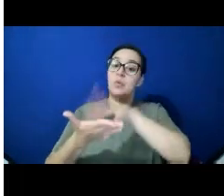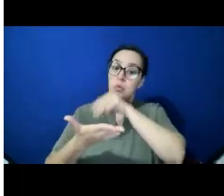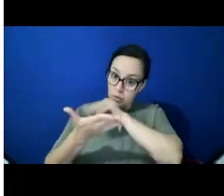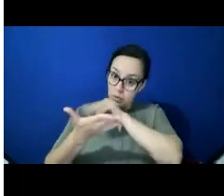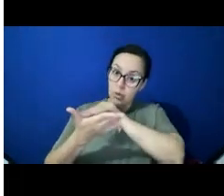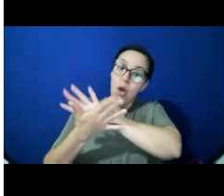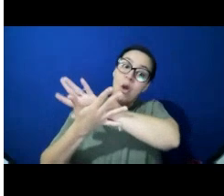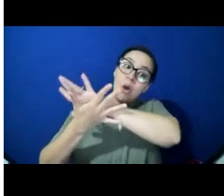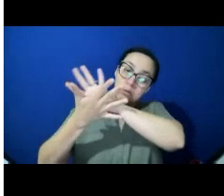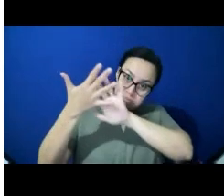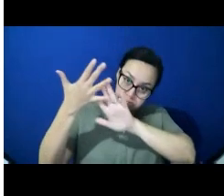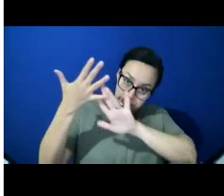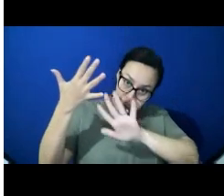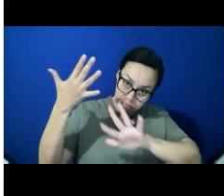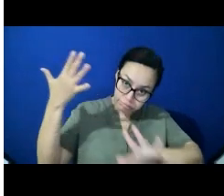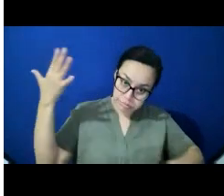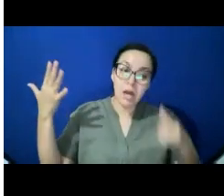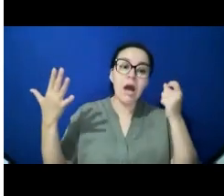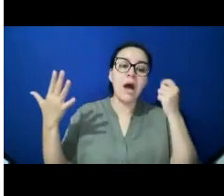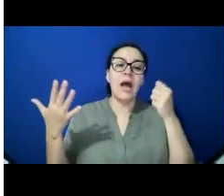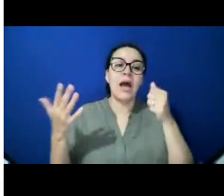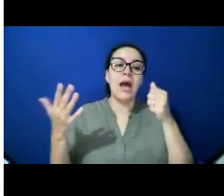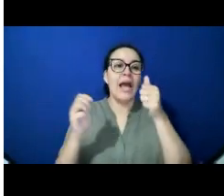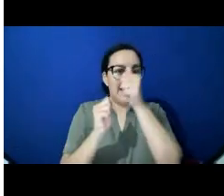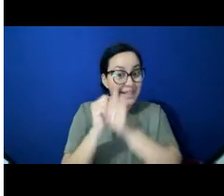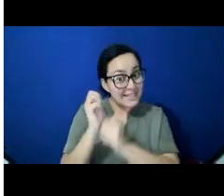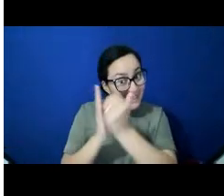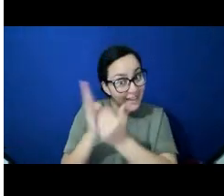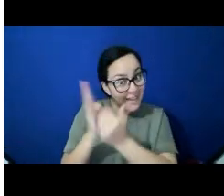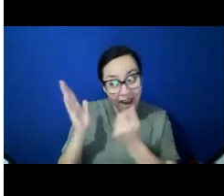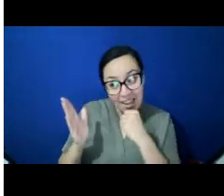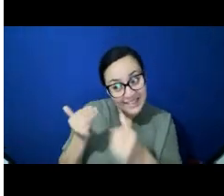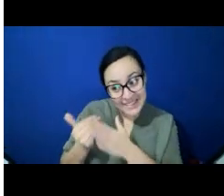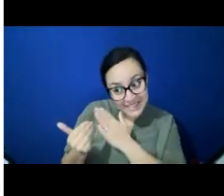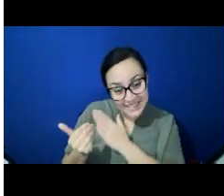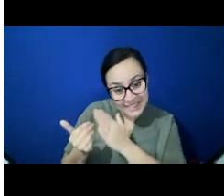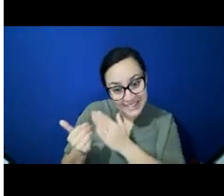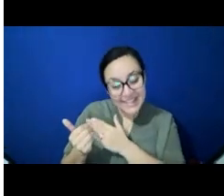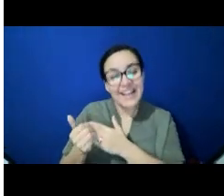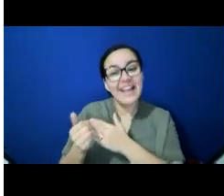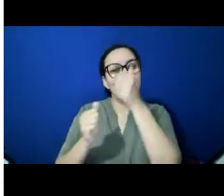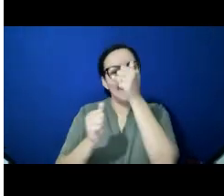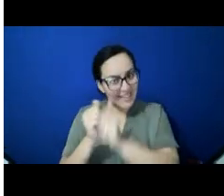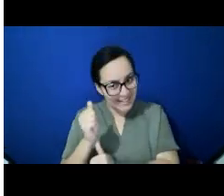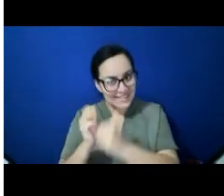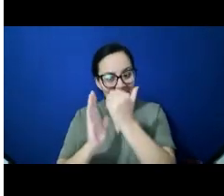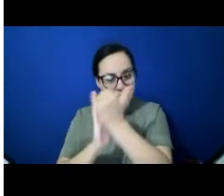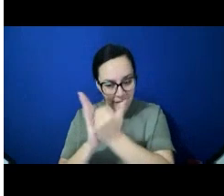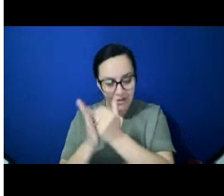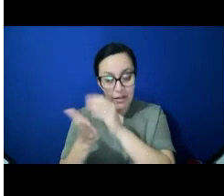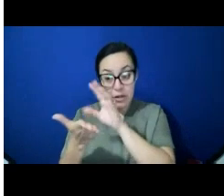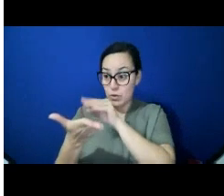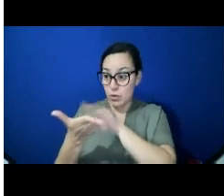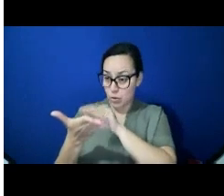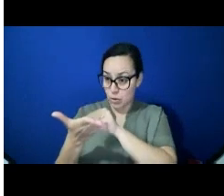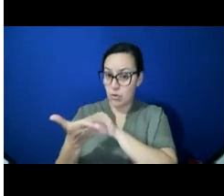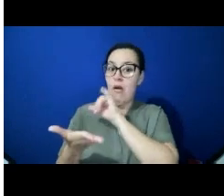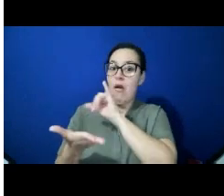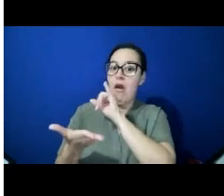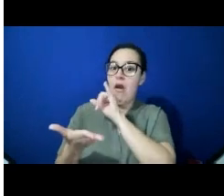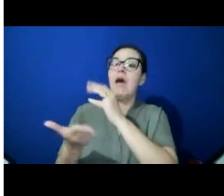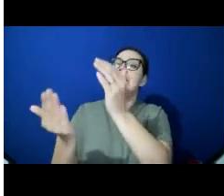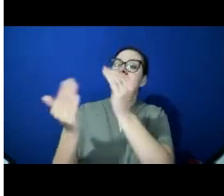process una de and estas all of the lecciones, lessons in no each se one of crean the que es tan fácil. lessons, Vamos a don't tener think un it's pequeño easy. quiz. We're going to have a Un little bit of a ejemplo del quiz. primer quiz que usted